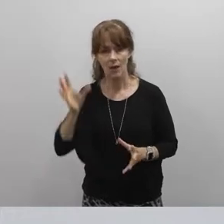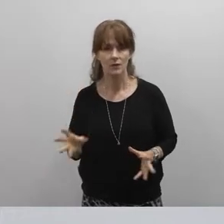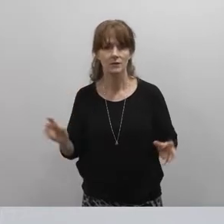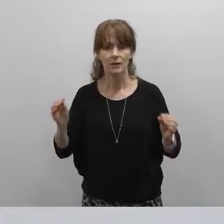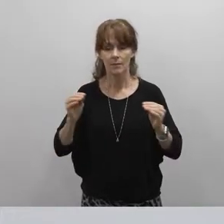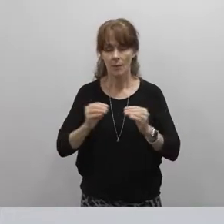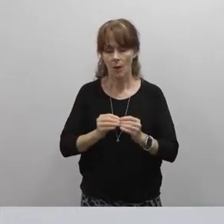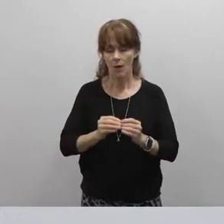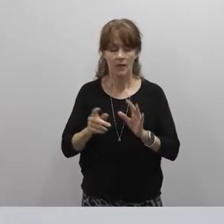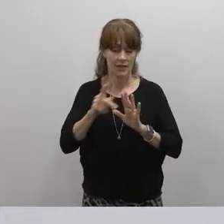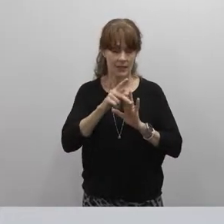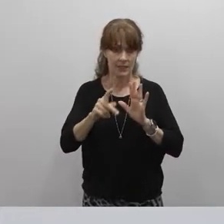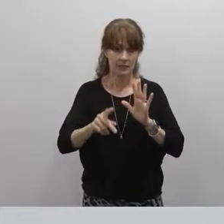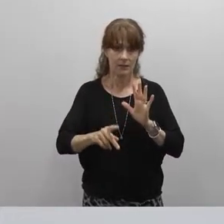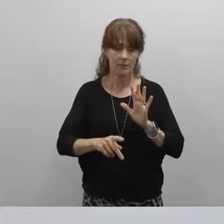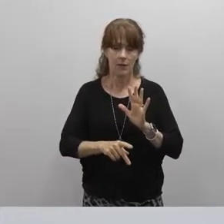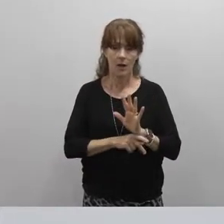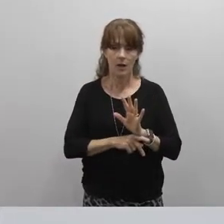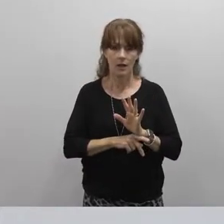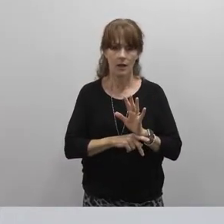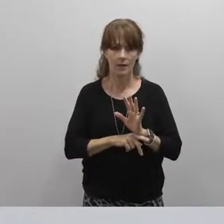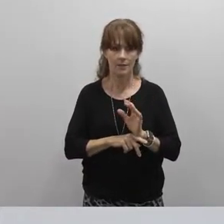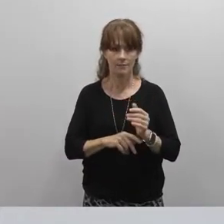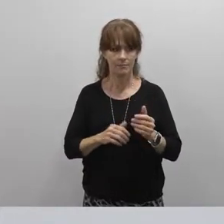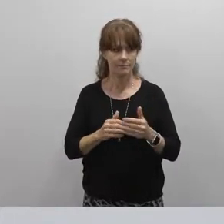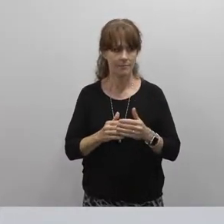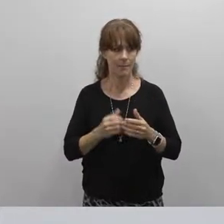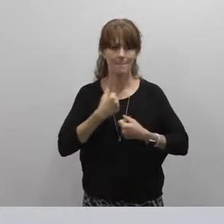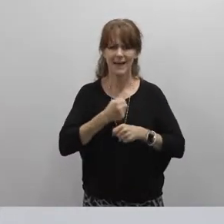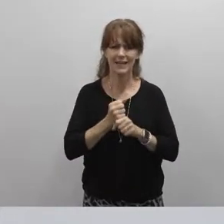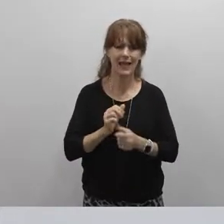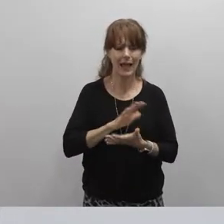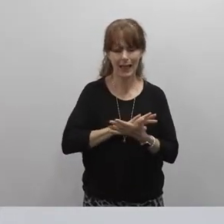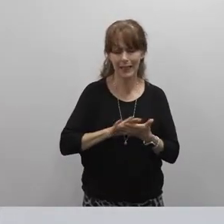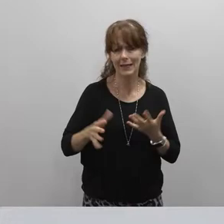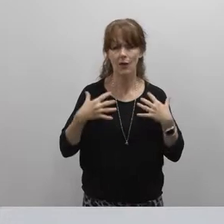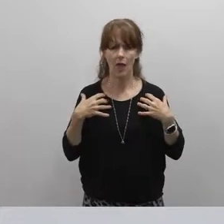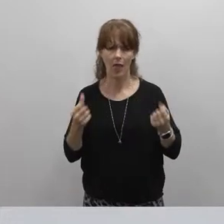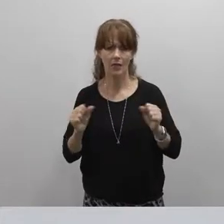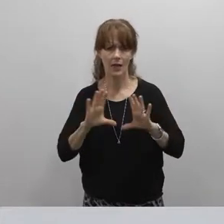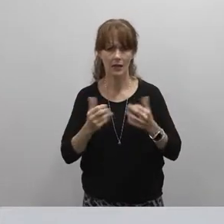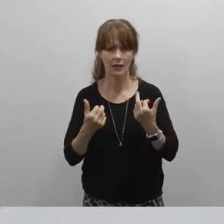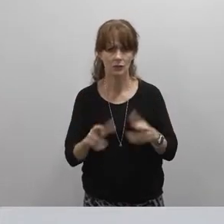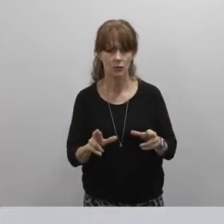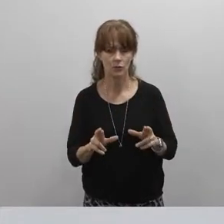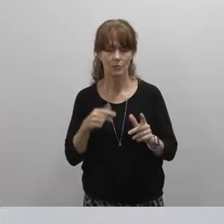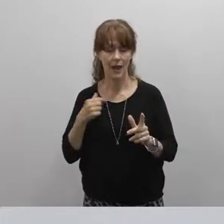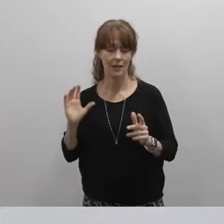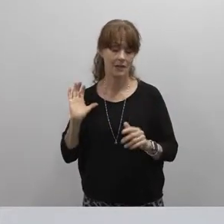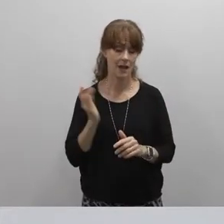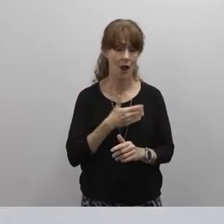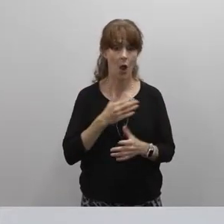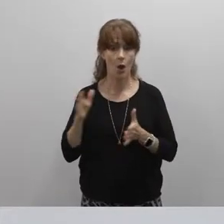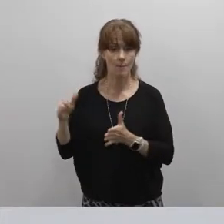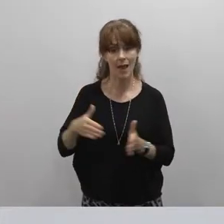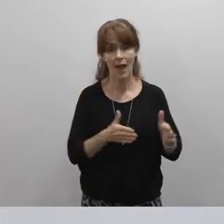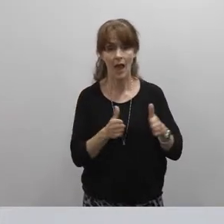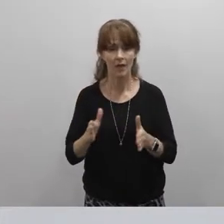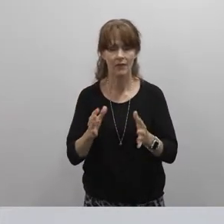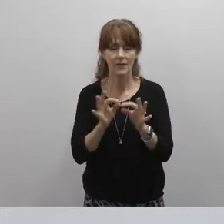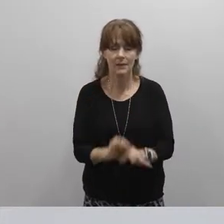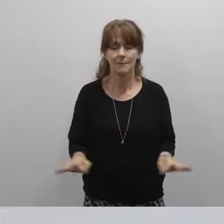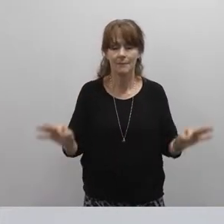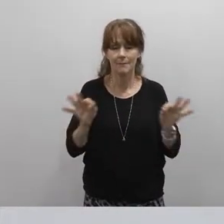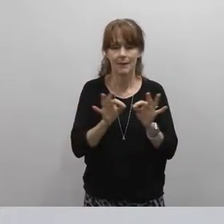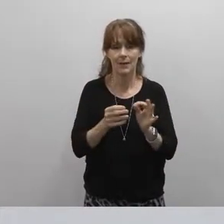this policy bring us closer to a cleaner and healthier classroom, it will also kickstart LBUSD's journey towards meeting state requirements that will come into effect